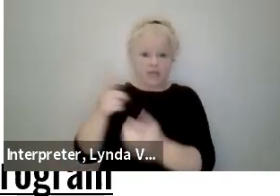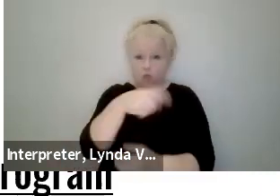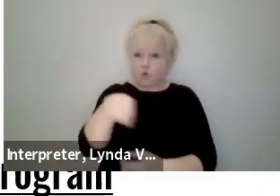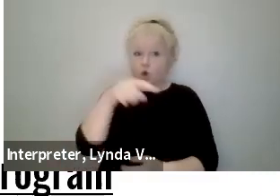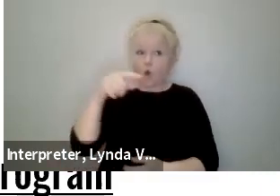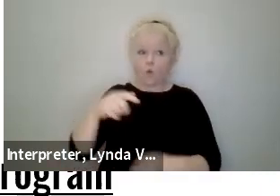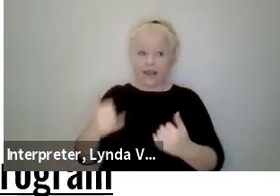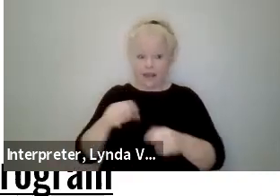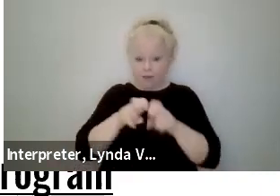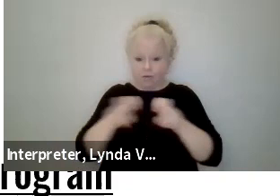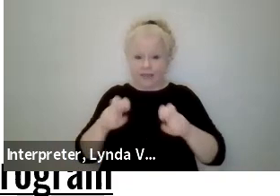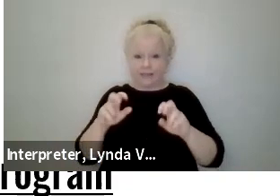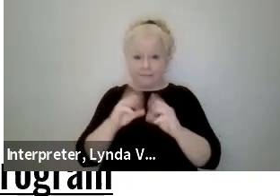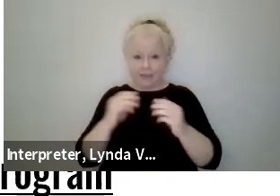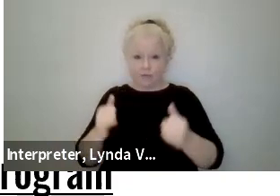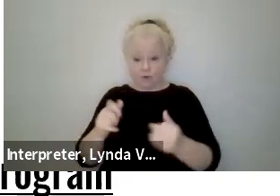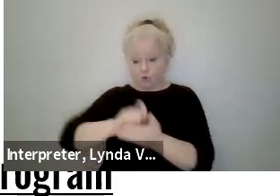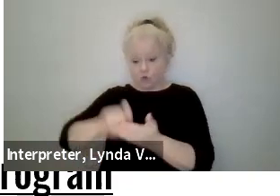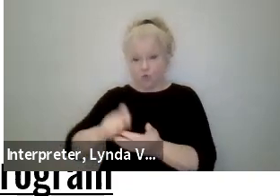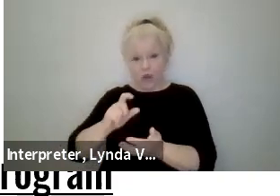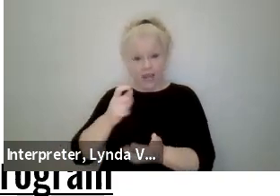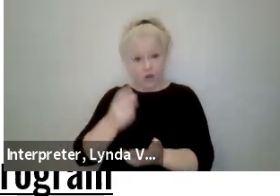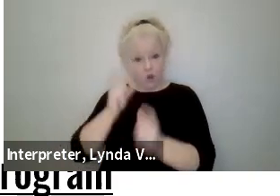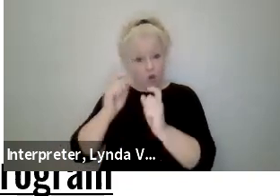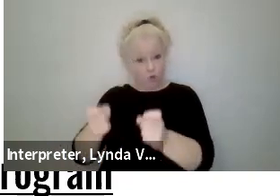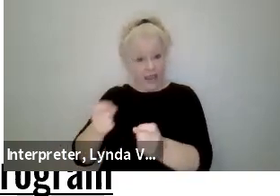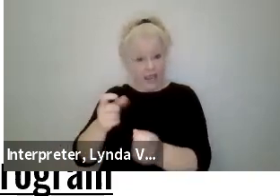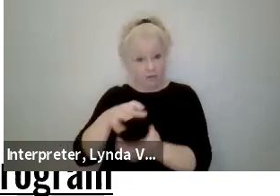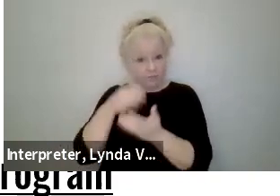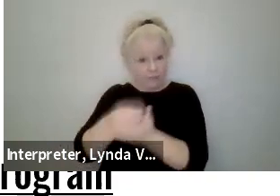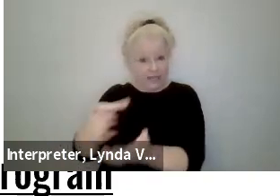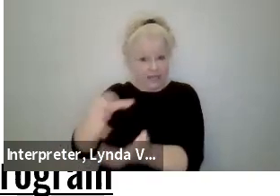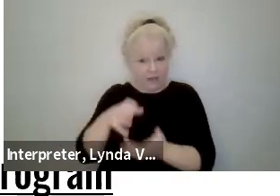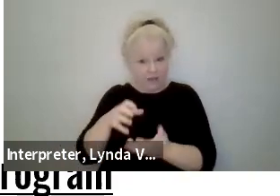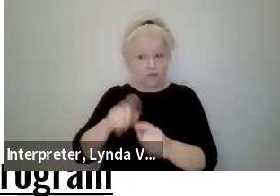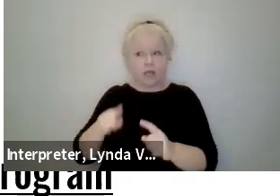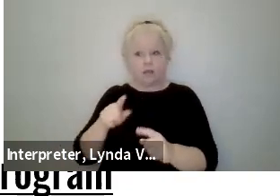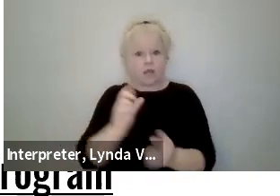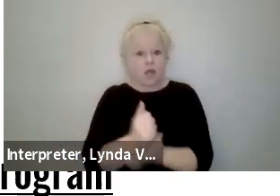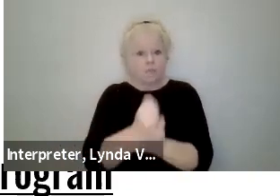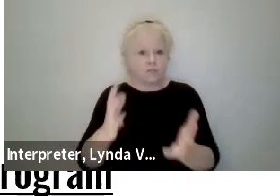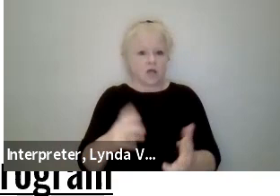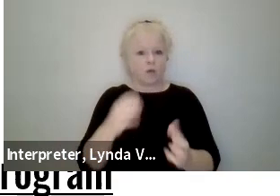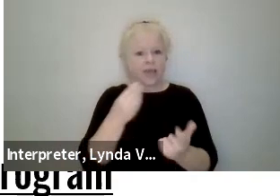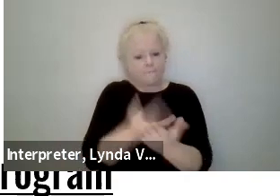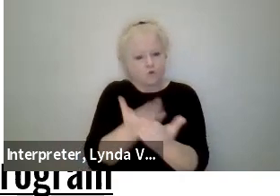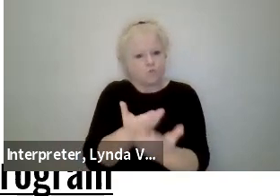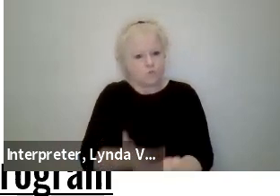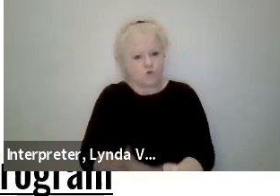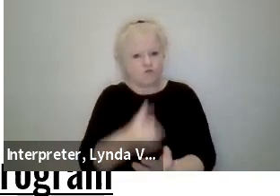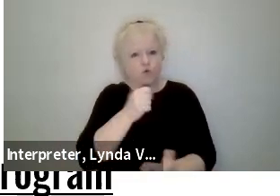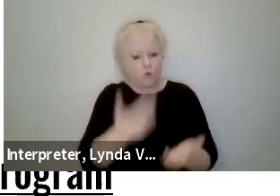goes into, when you're writing grants. So it's all just been really useful to us and to the people that we